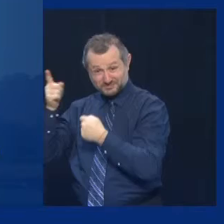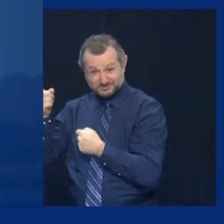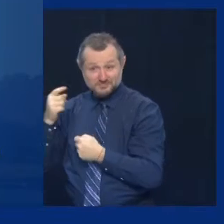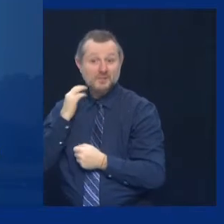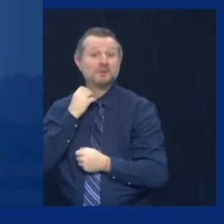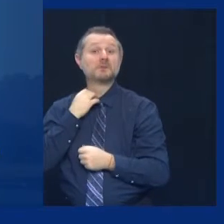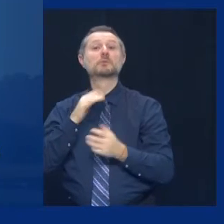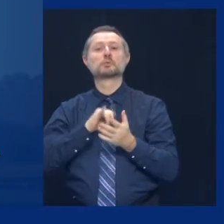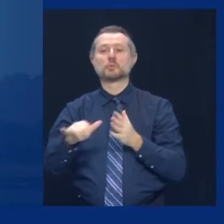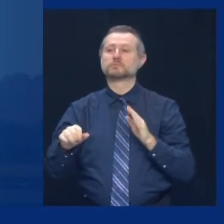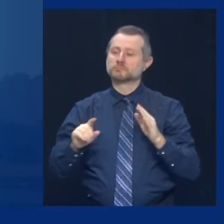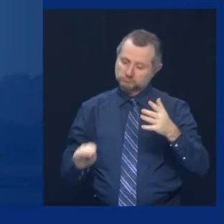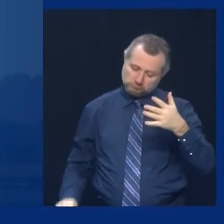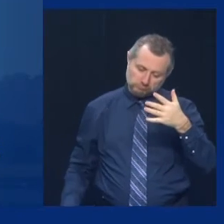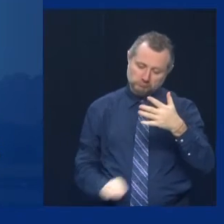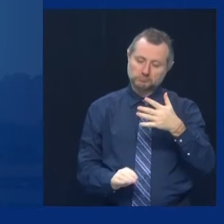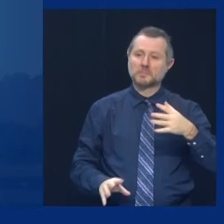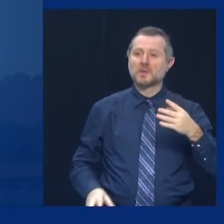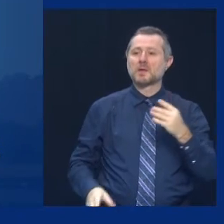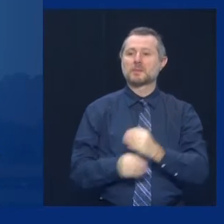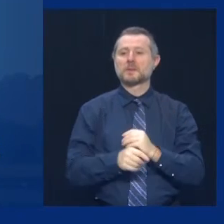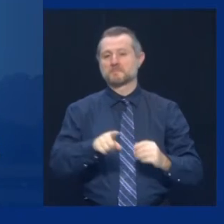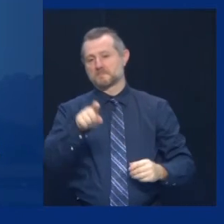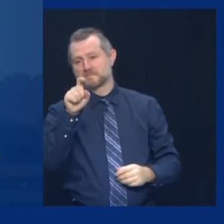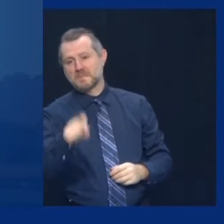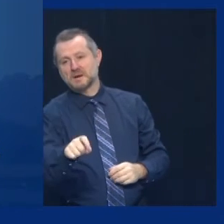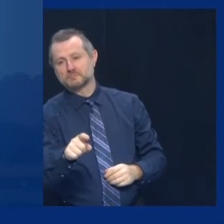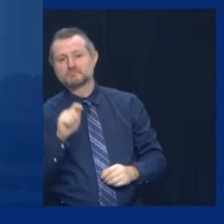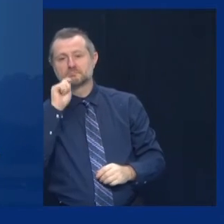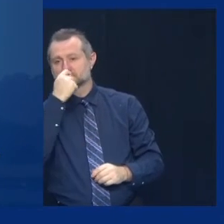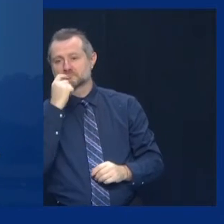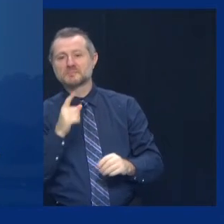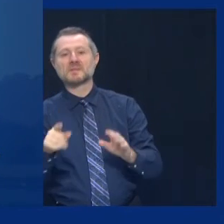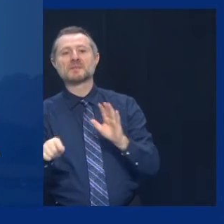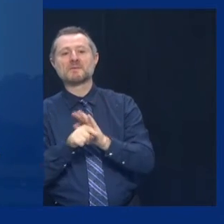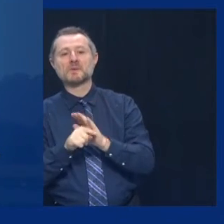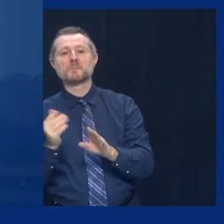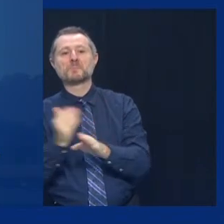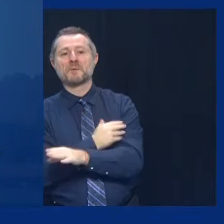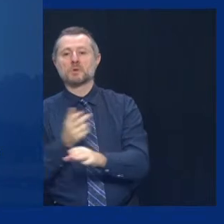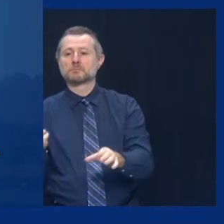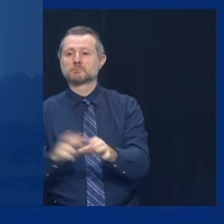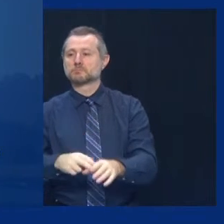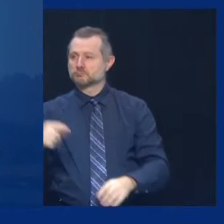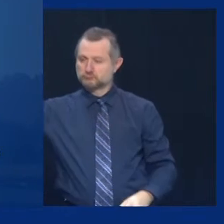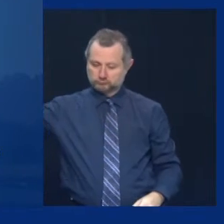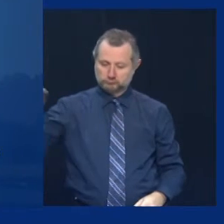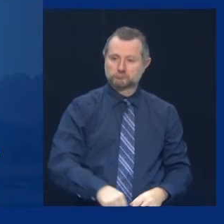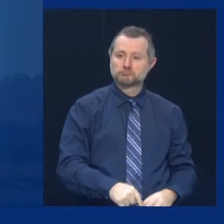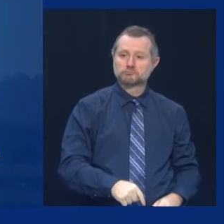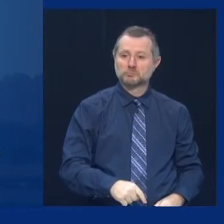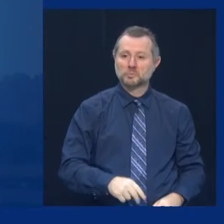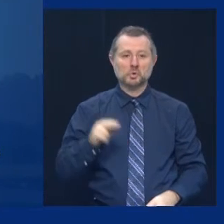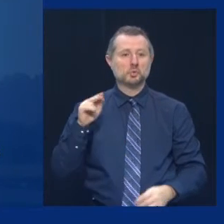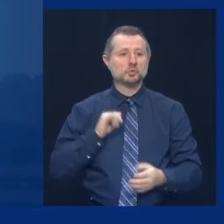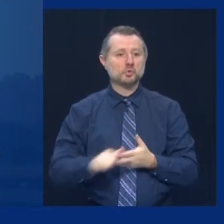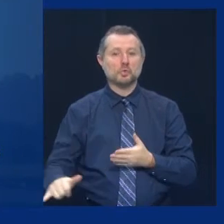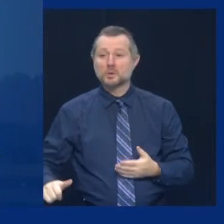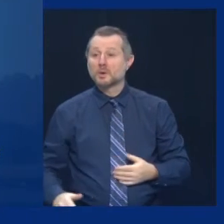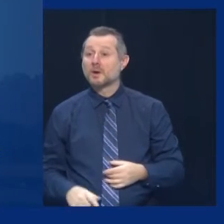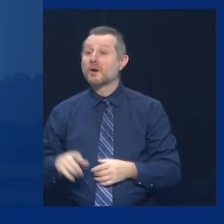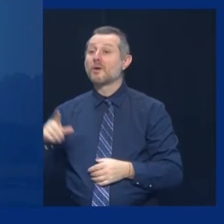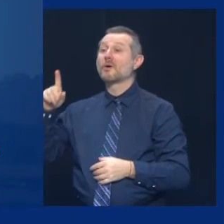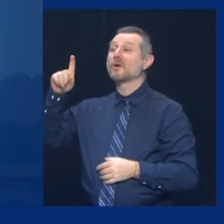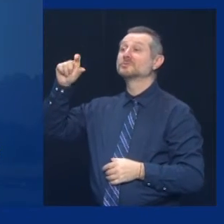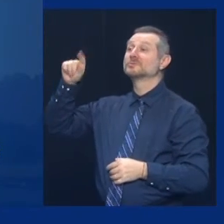before the flights leave the UK for New York. 120 countries do it.